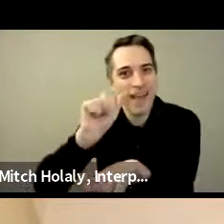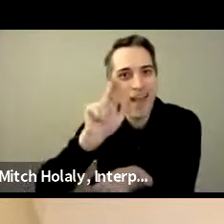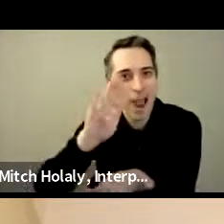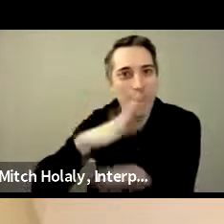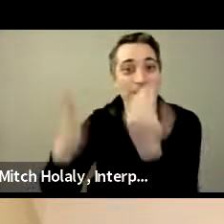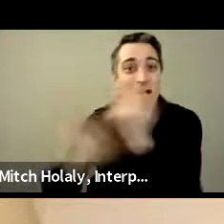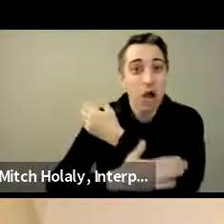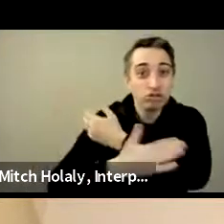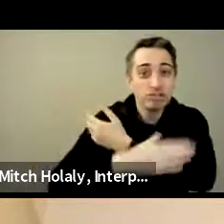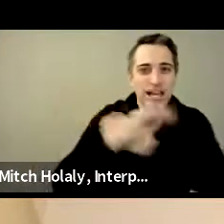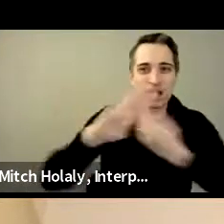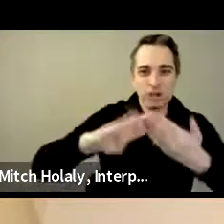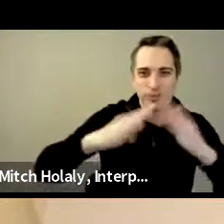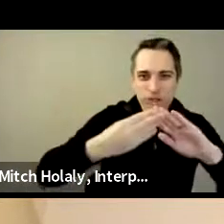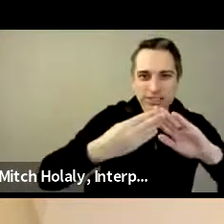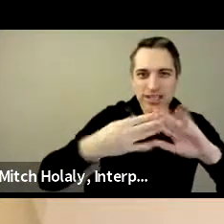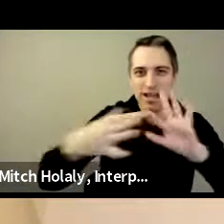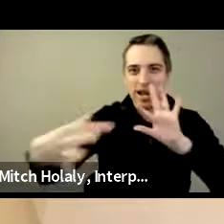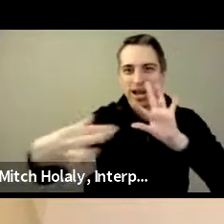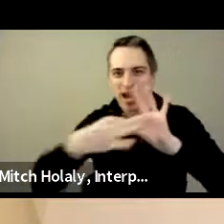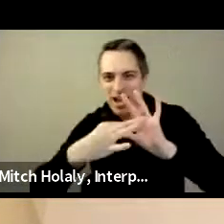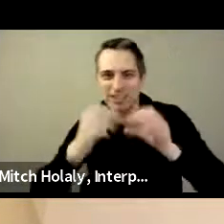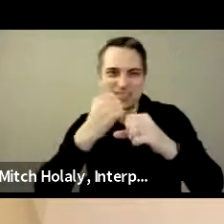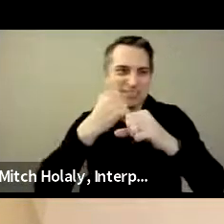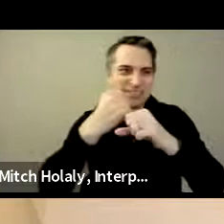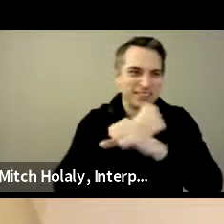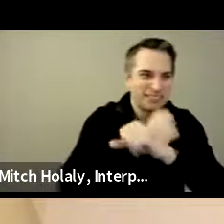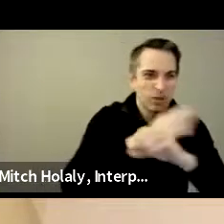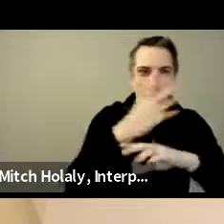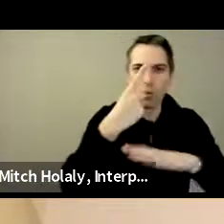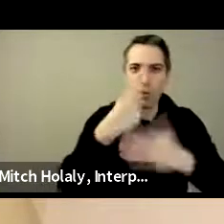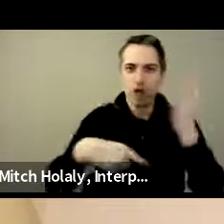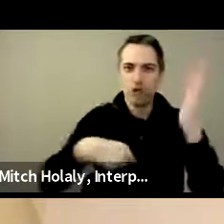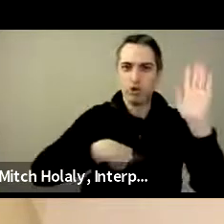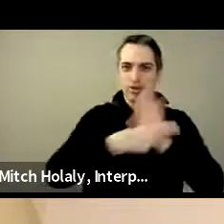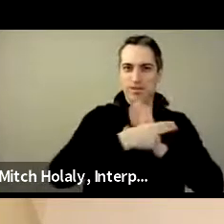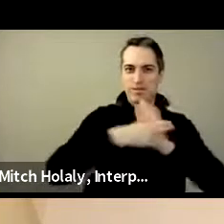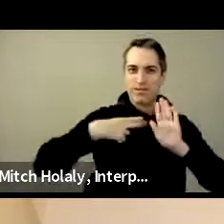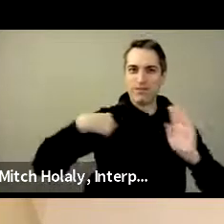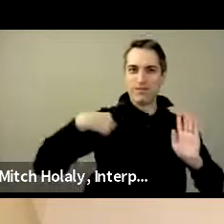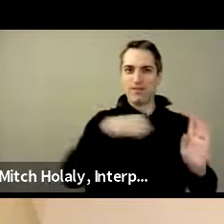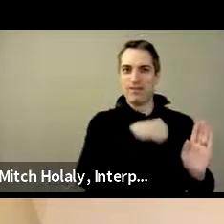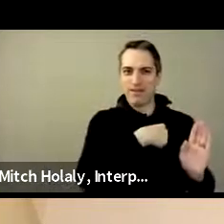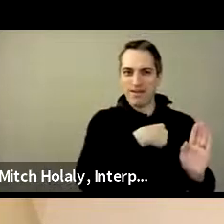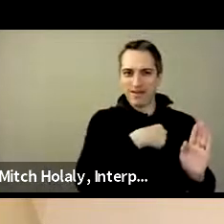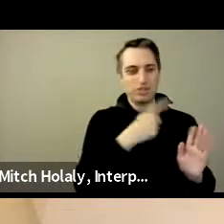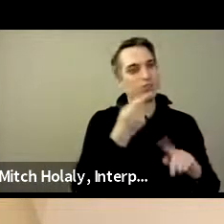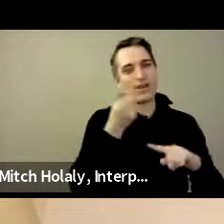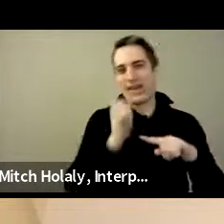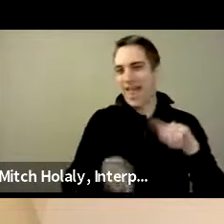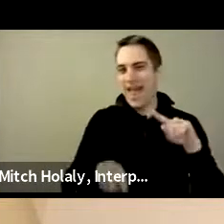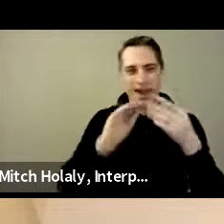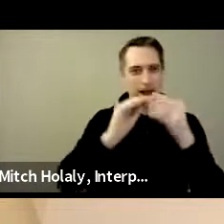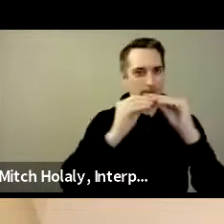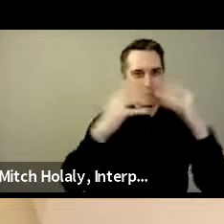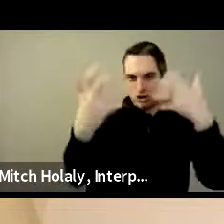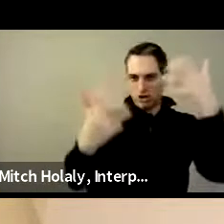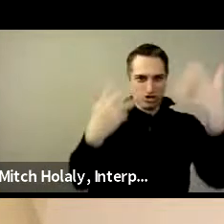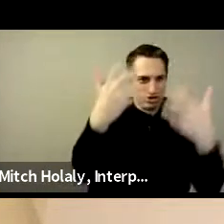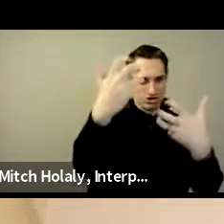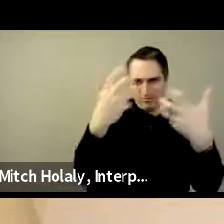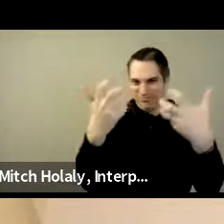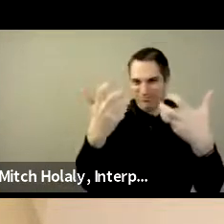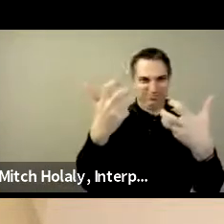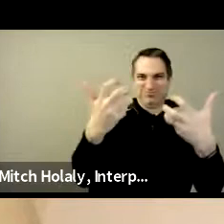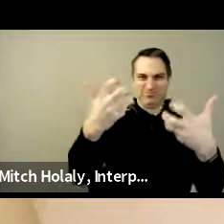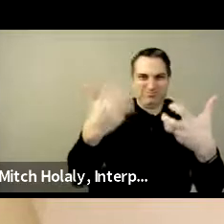And then we look at the commission statistics and what were designated, and you just cannot line up the numbers appropriately. You can't get a good read